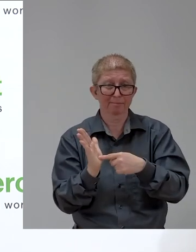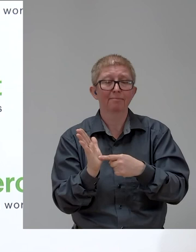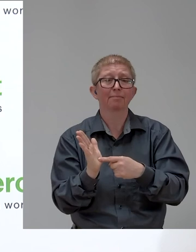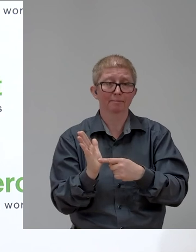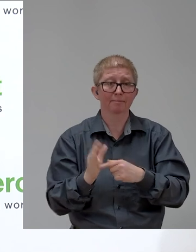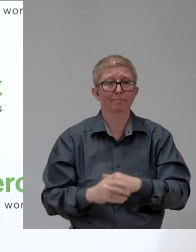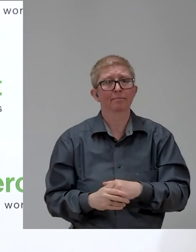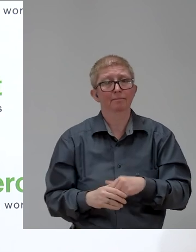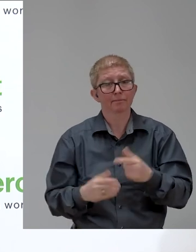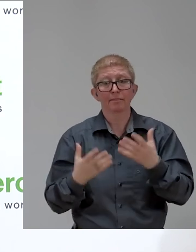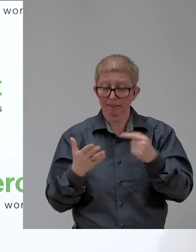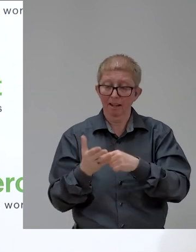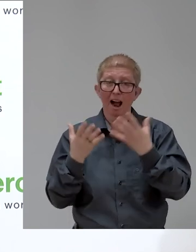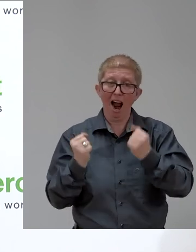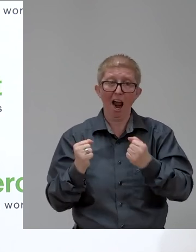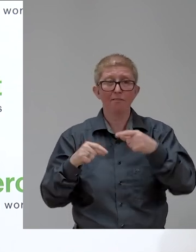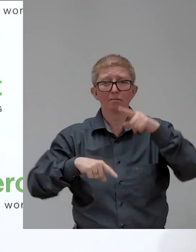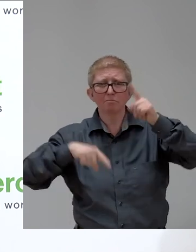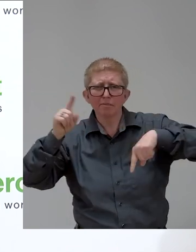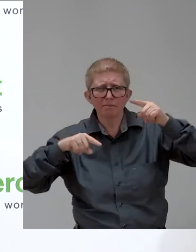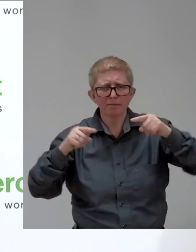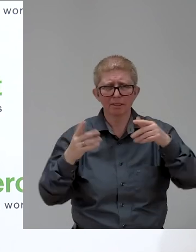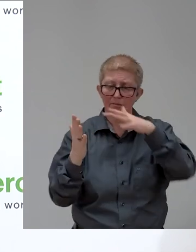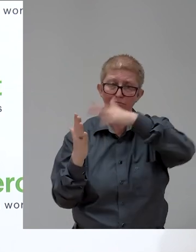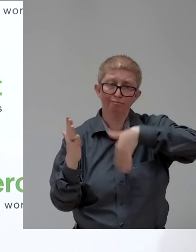actually the same people as well. So you can discover more there.